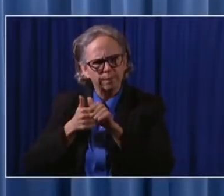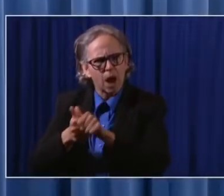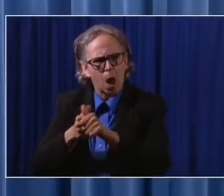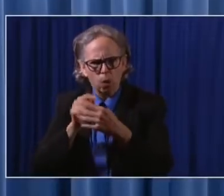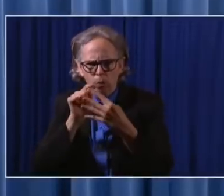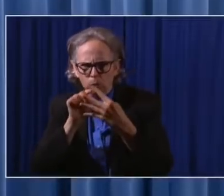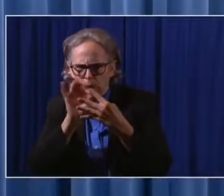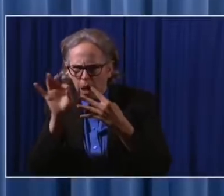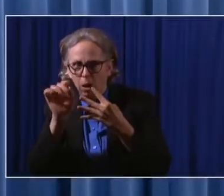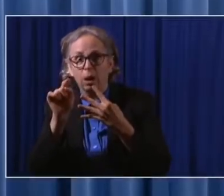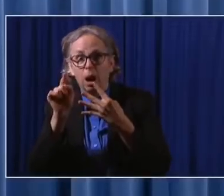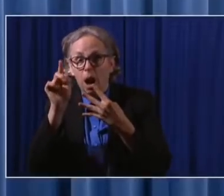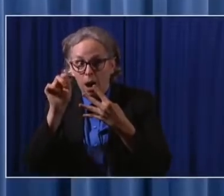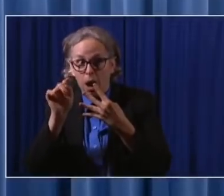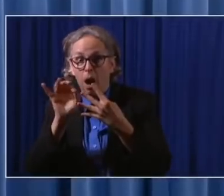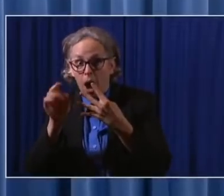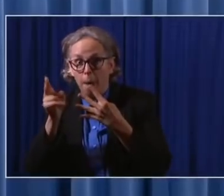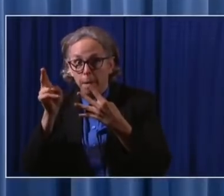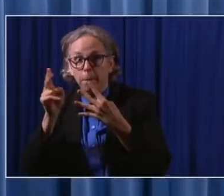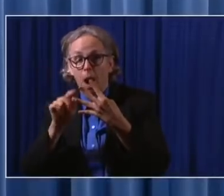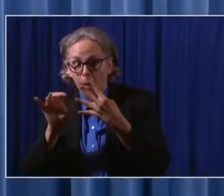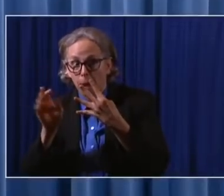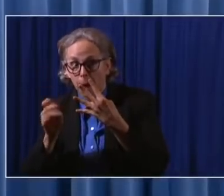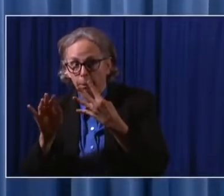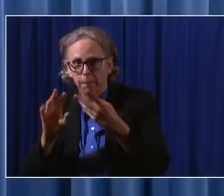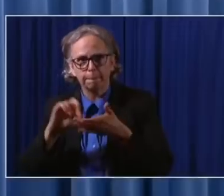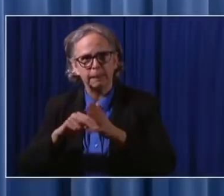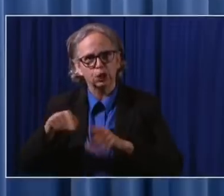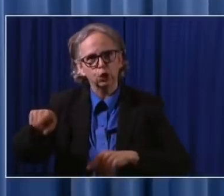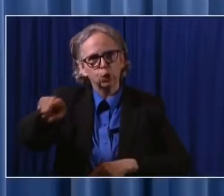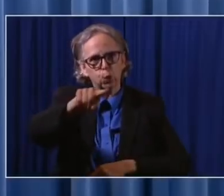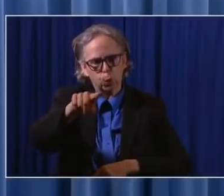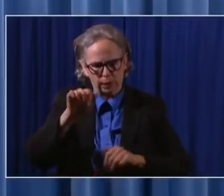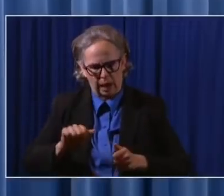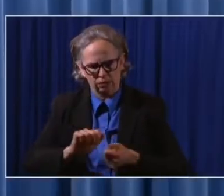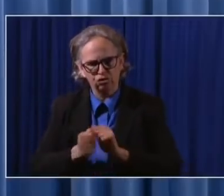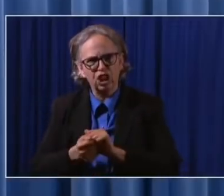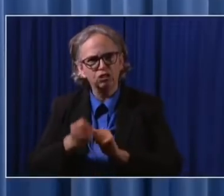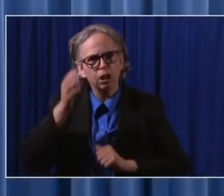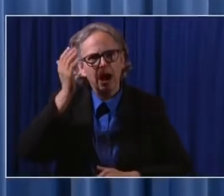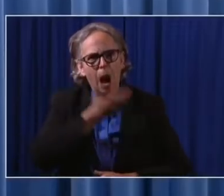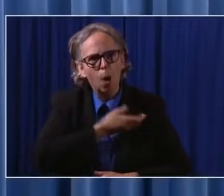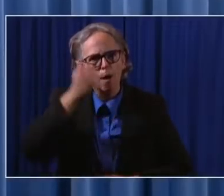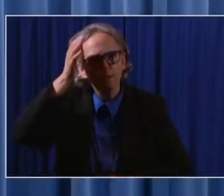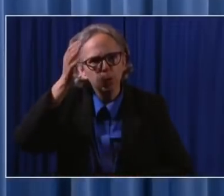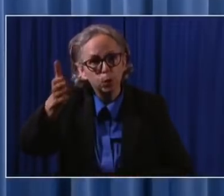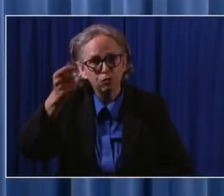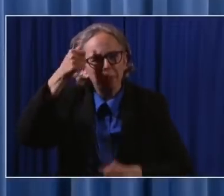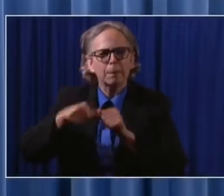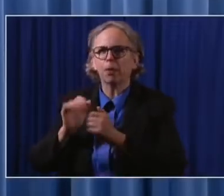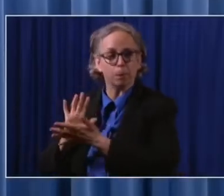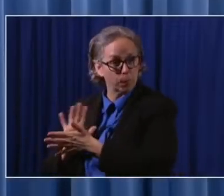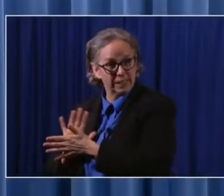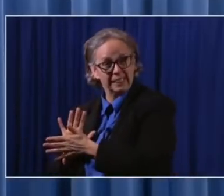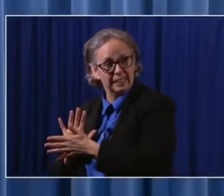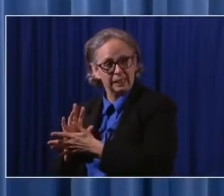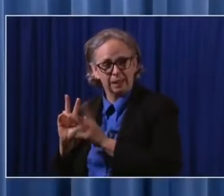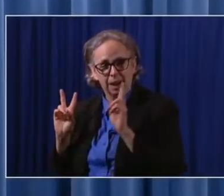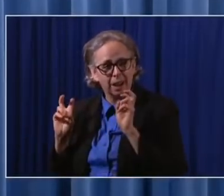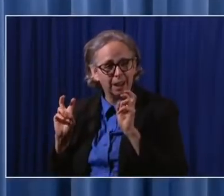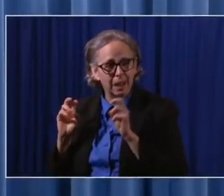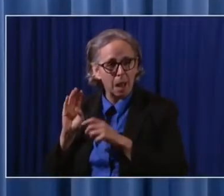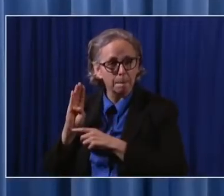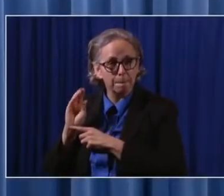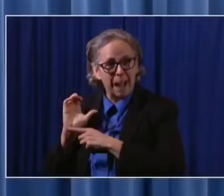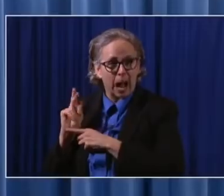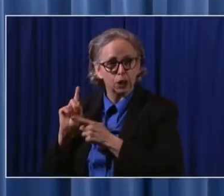the future. I've talked about being a fan of Back to the Future movies, which kind of dates me, I guess, but they're still